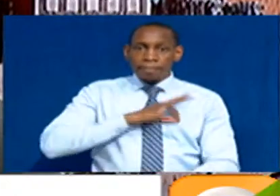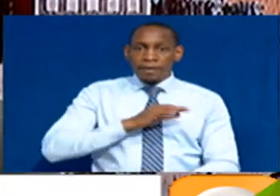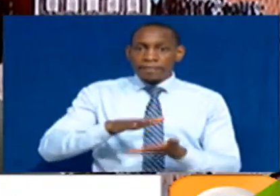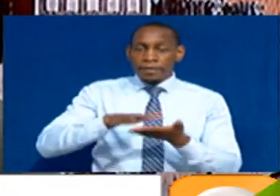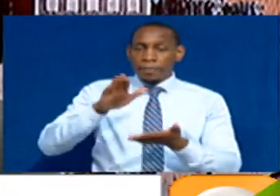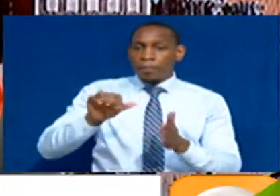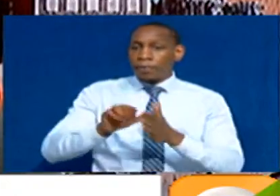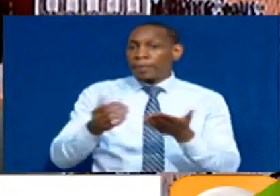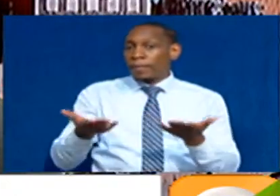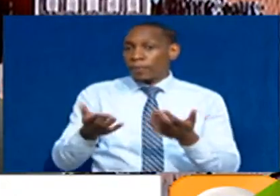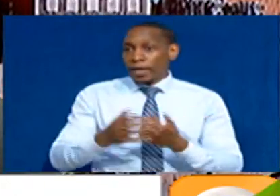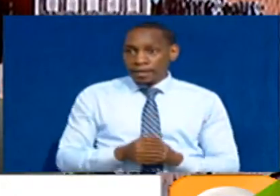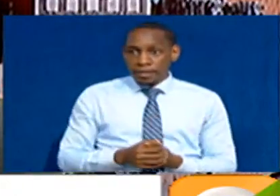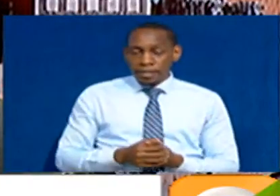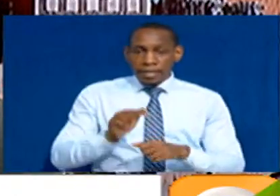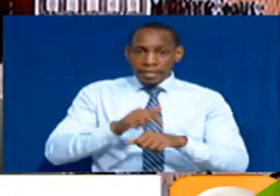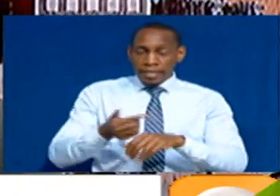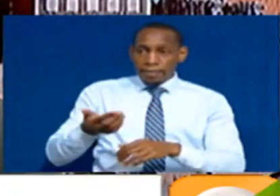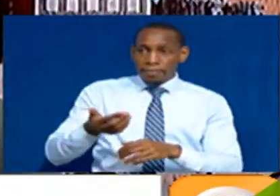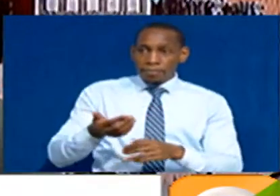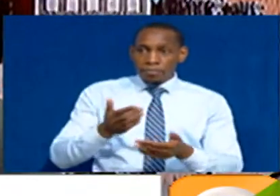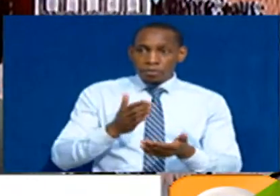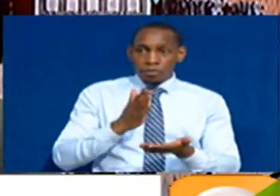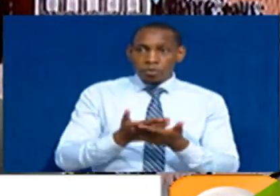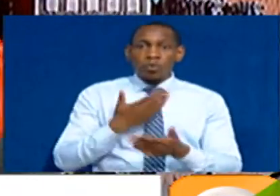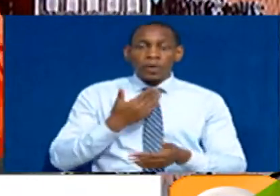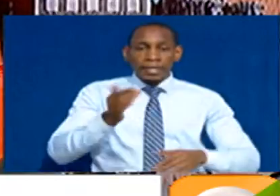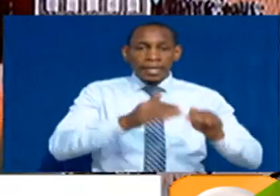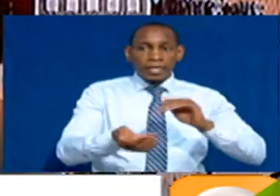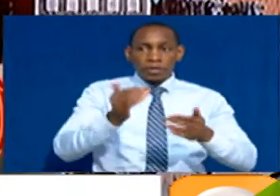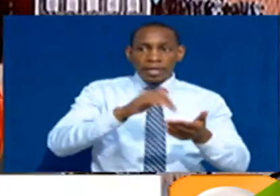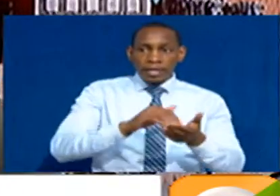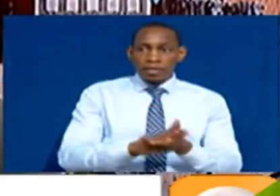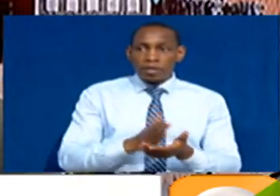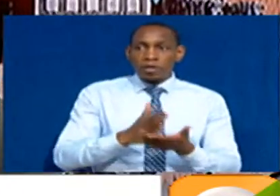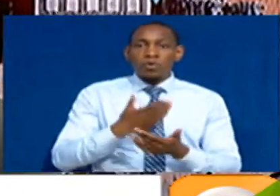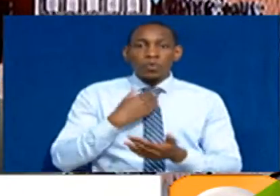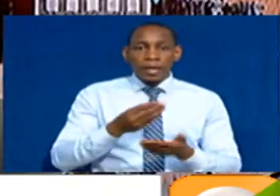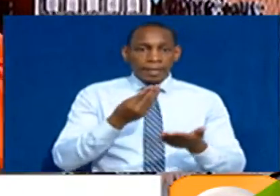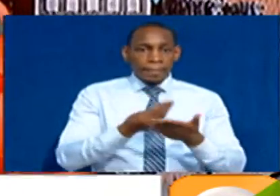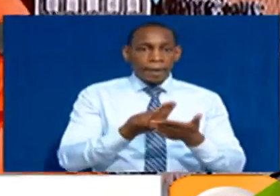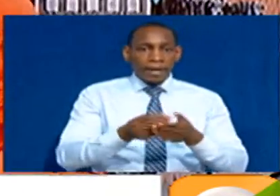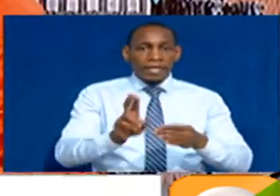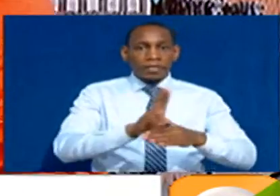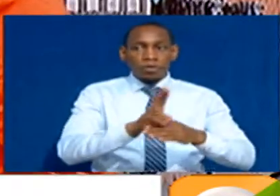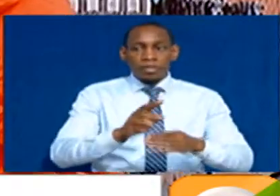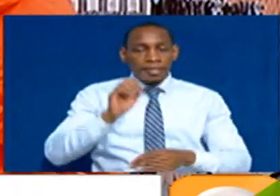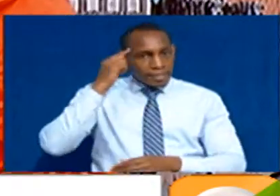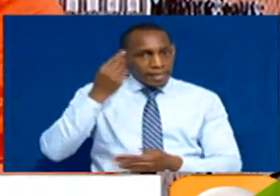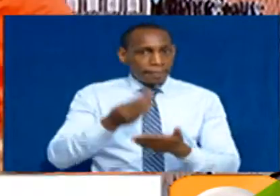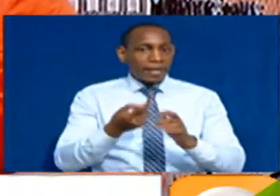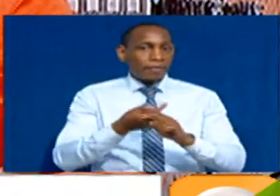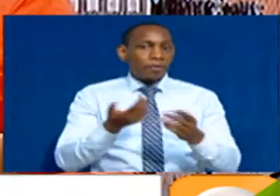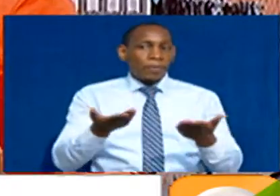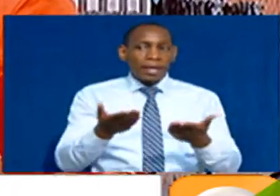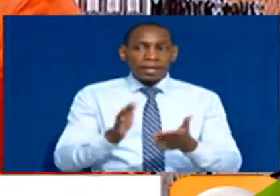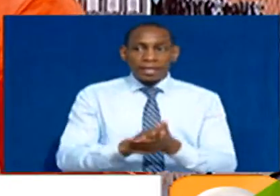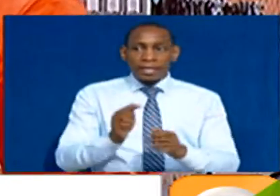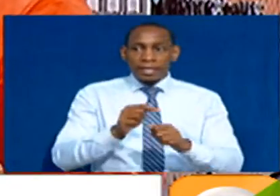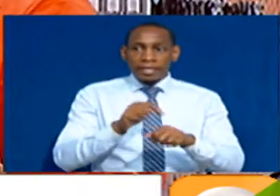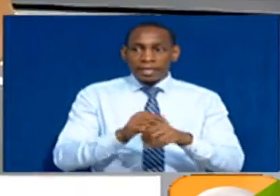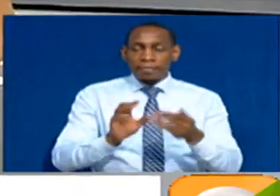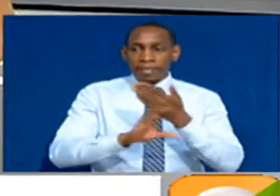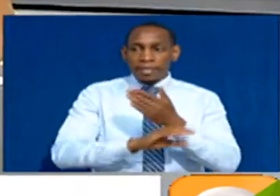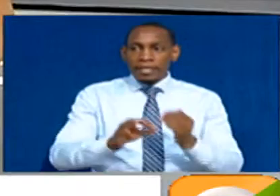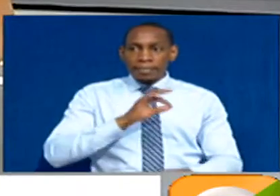profit, why not? Because by the time I come back to seek re-election, you will want me to spend more money. Where do you think I'll get that money if I cannot get it in this